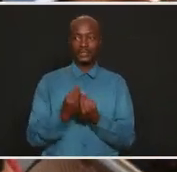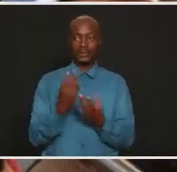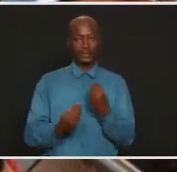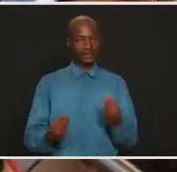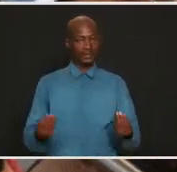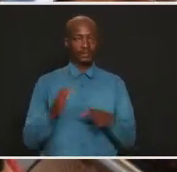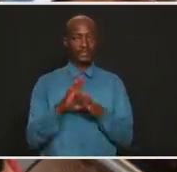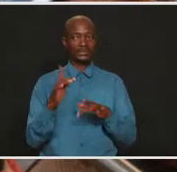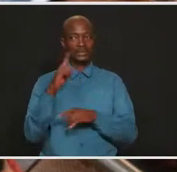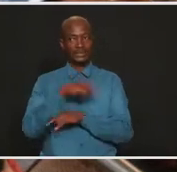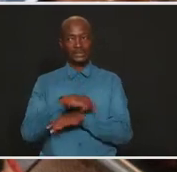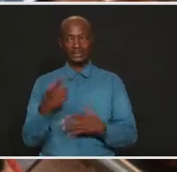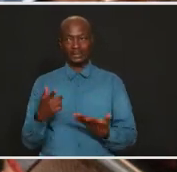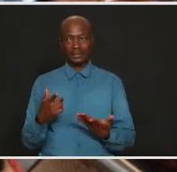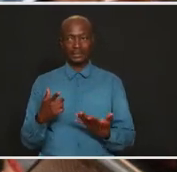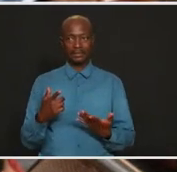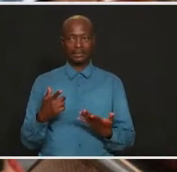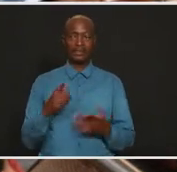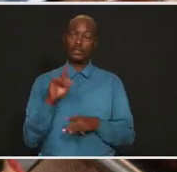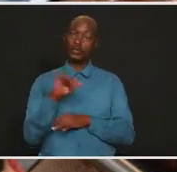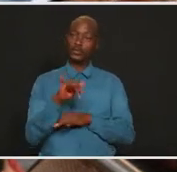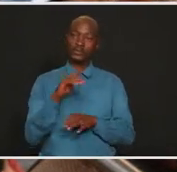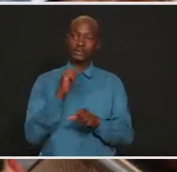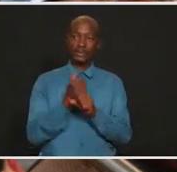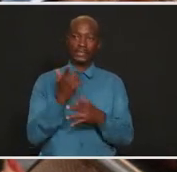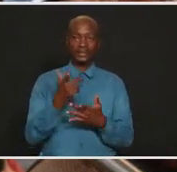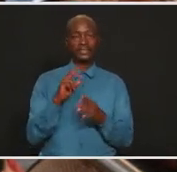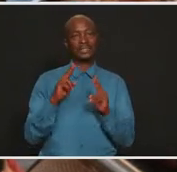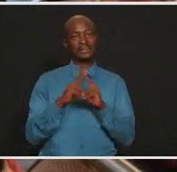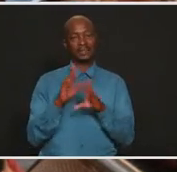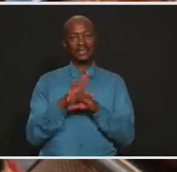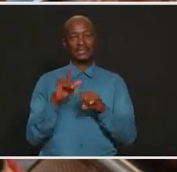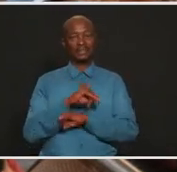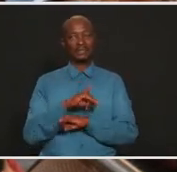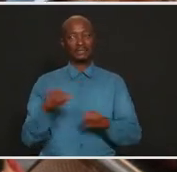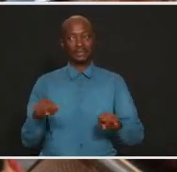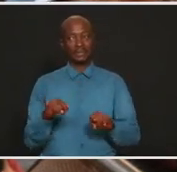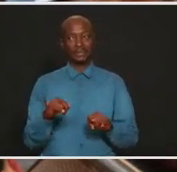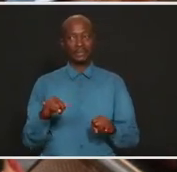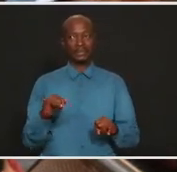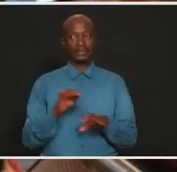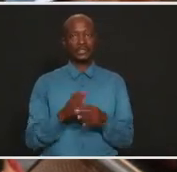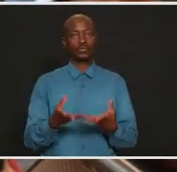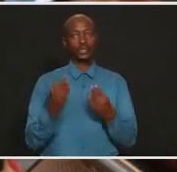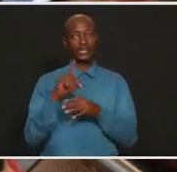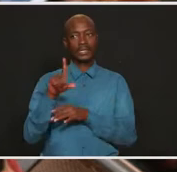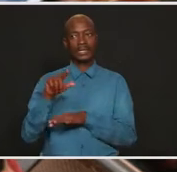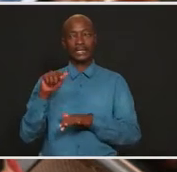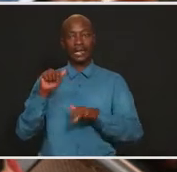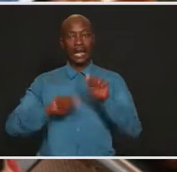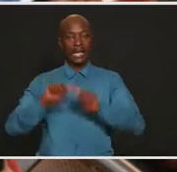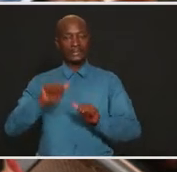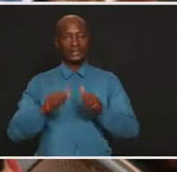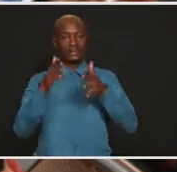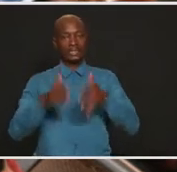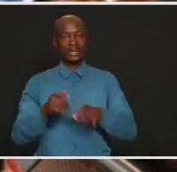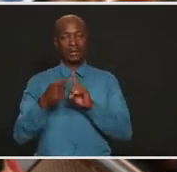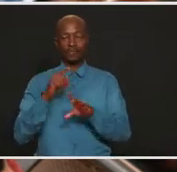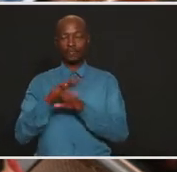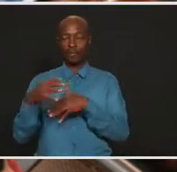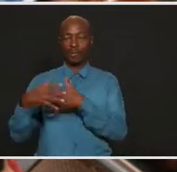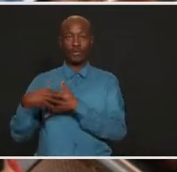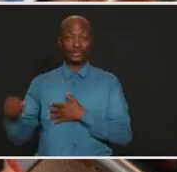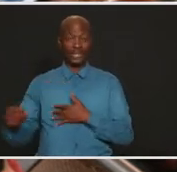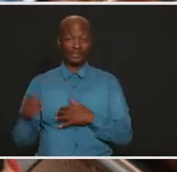constantly assessing them which makes it futile to get a necessor from outside according to section